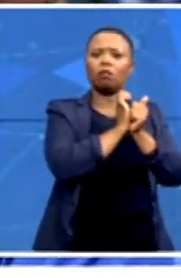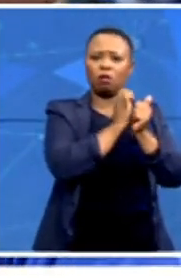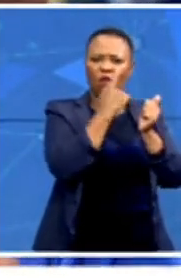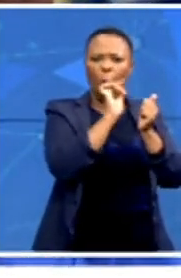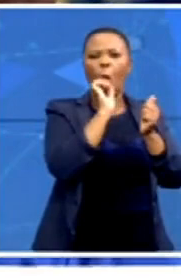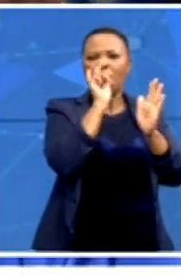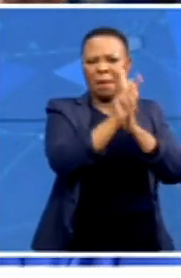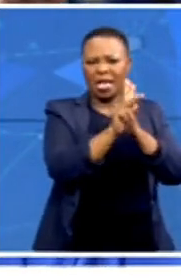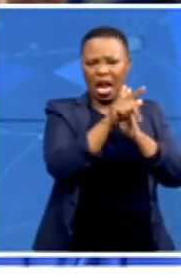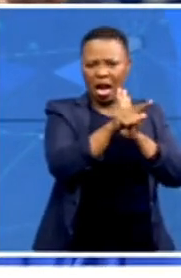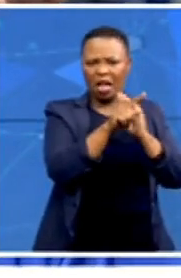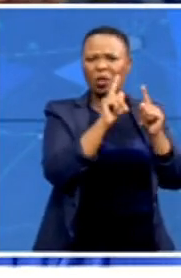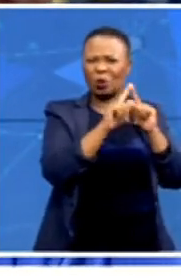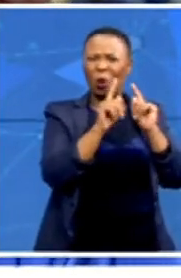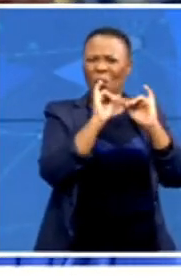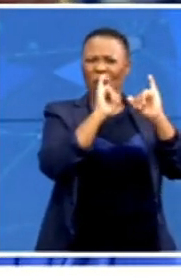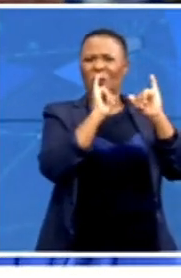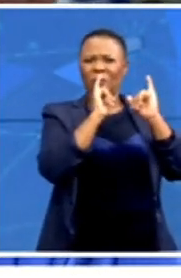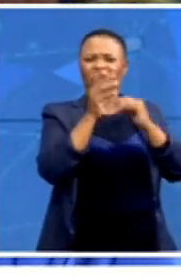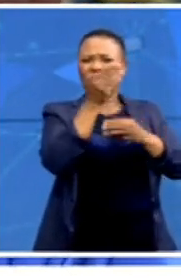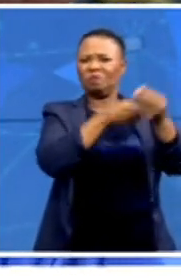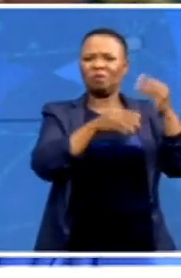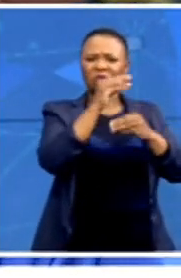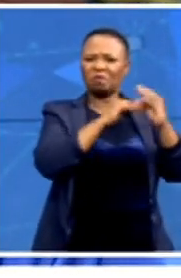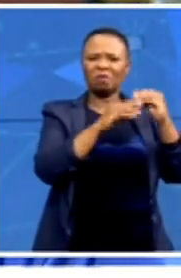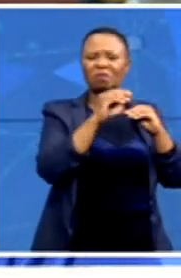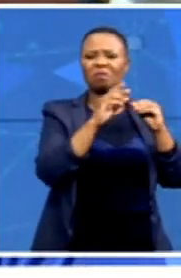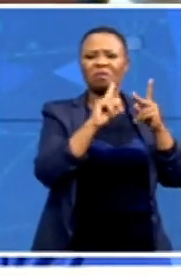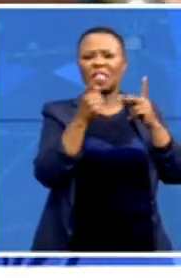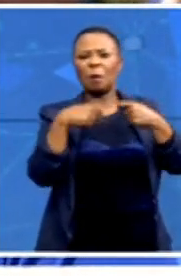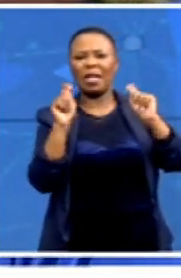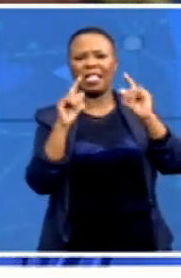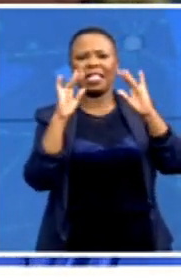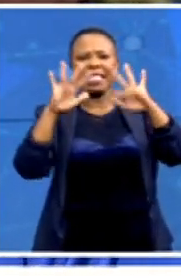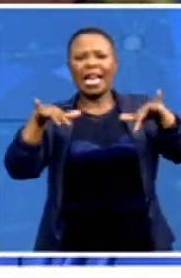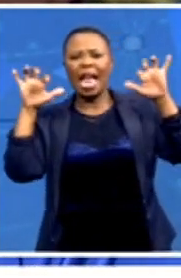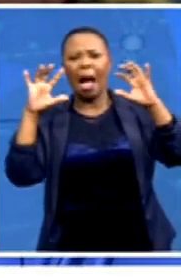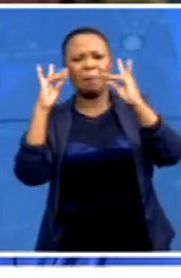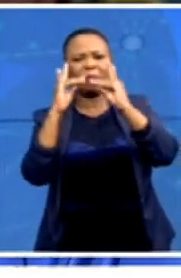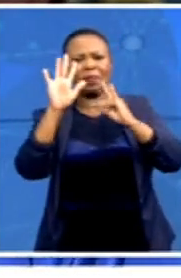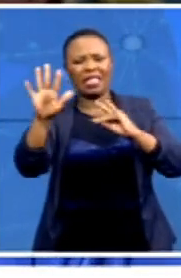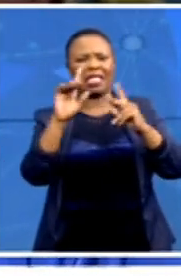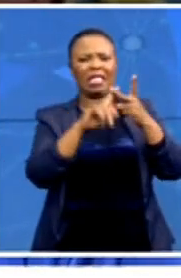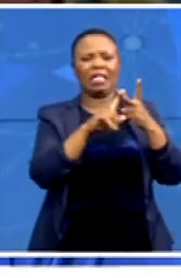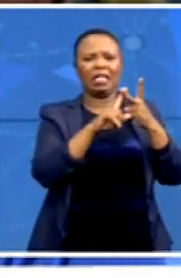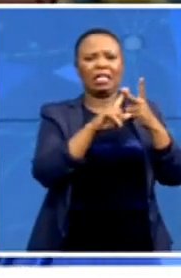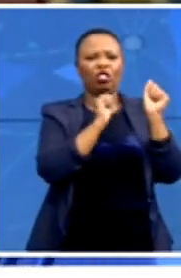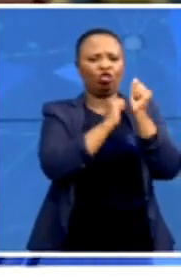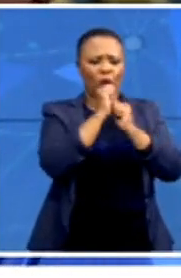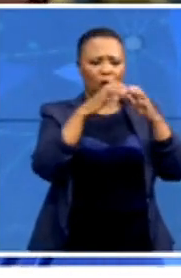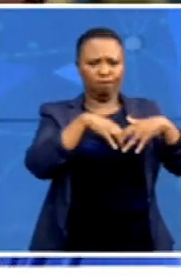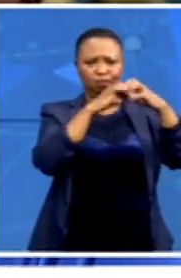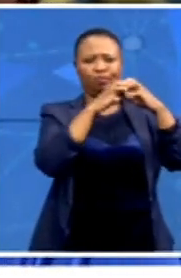seen around the expenditure on stadiums, on infrastructure that has not been serviced. Yesterday I